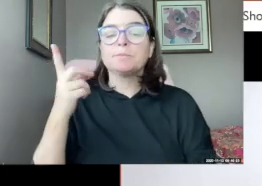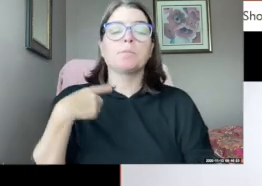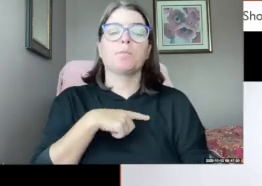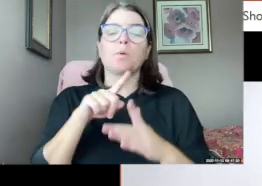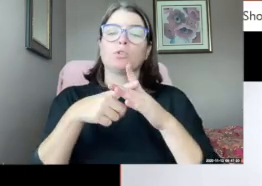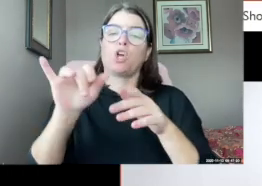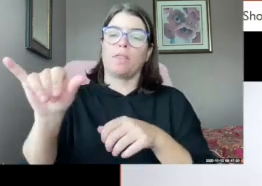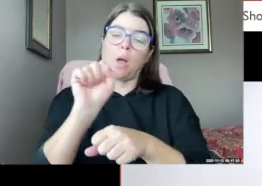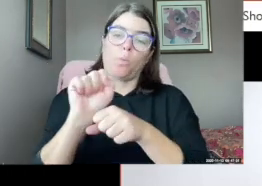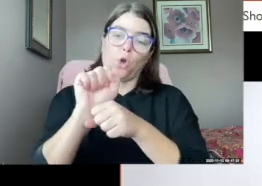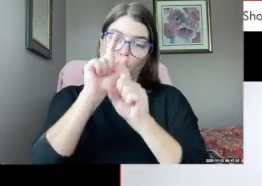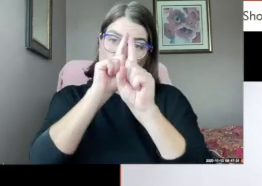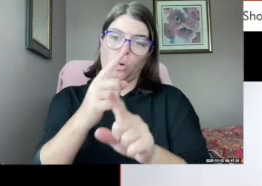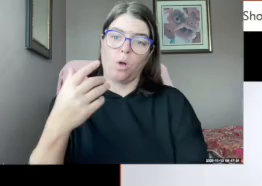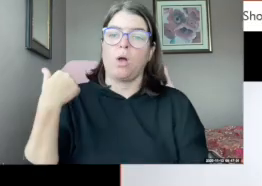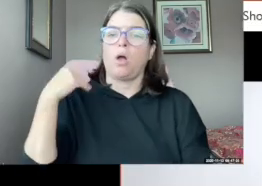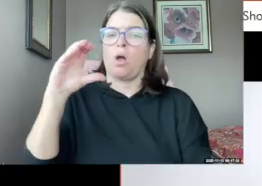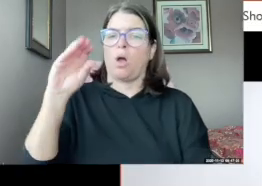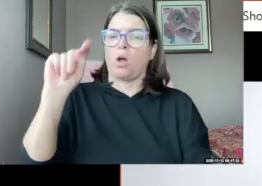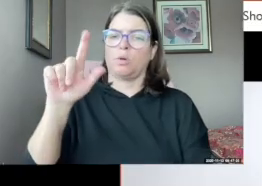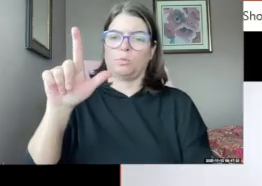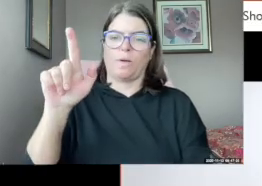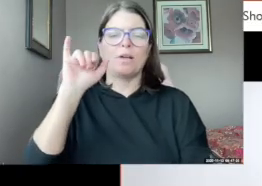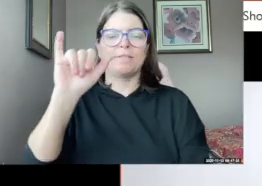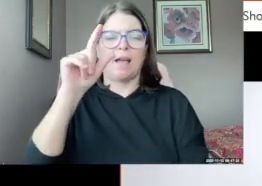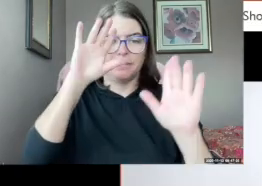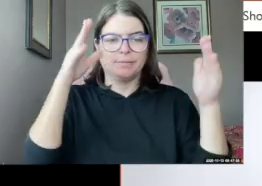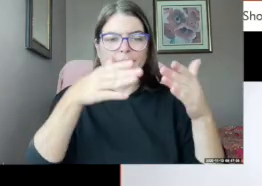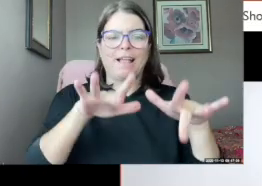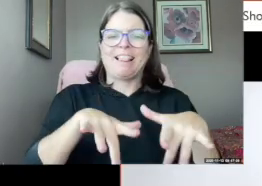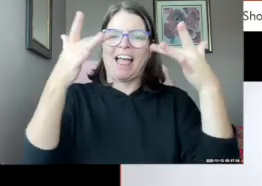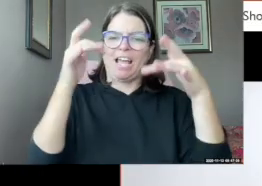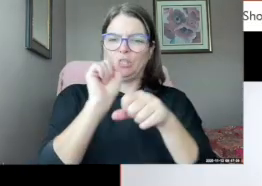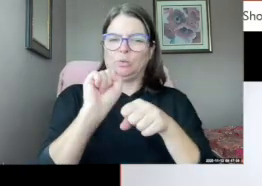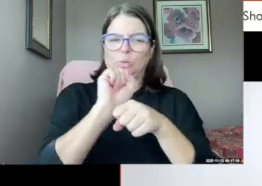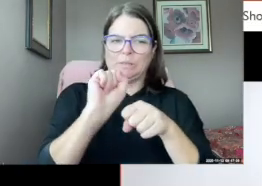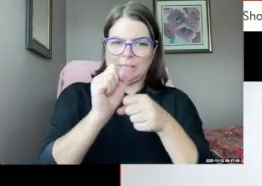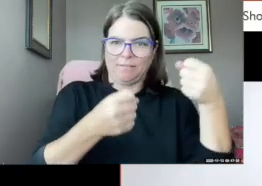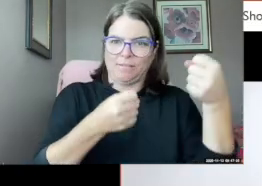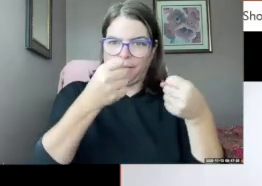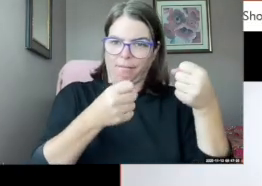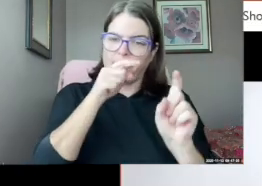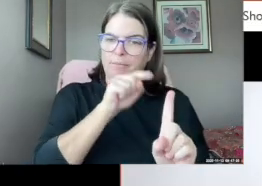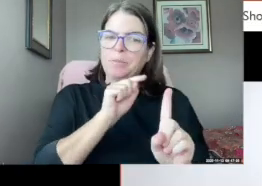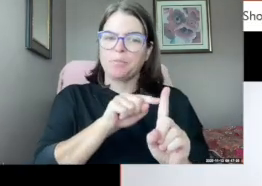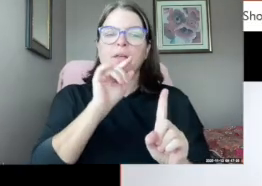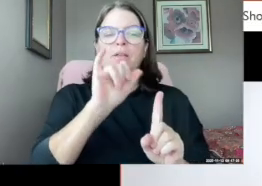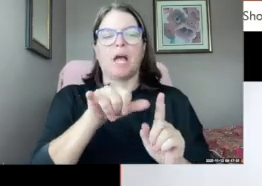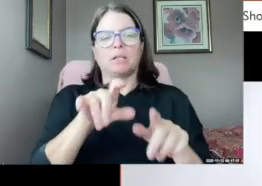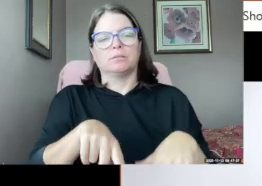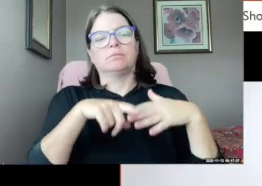a workshop on October 21st, focused on light duty vehicles to kick off our 2027